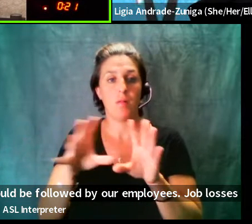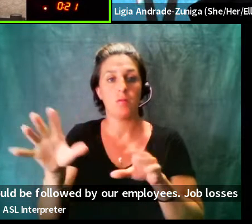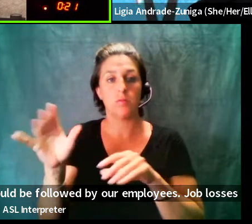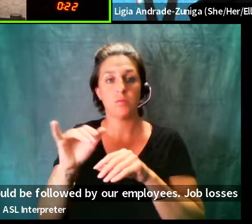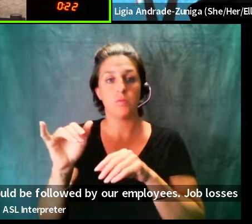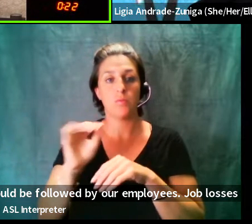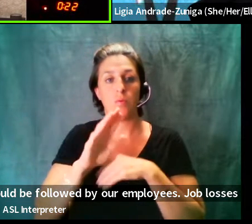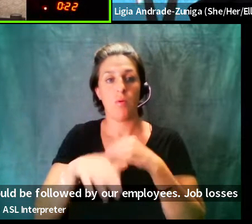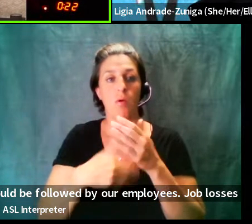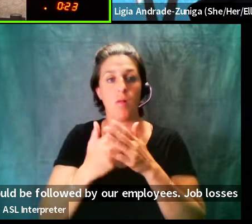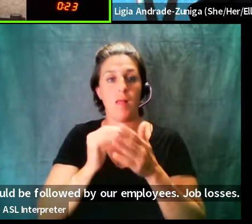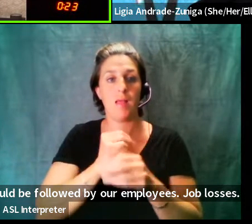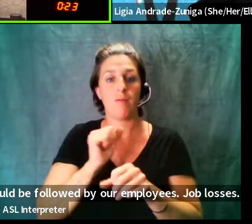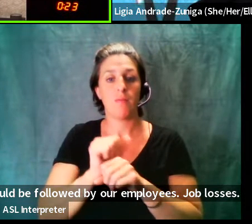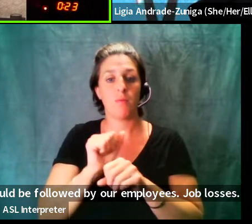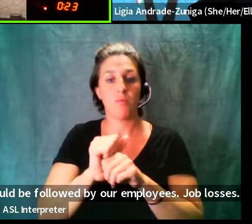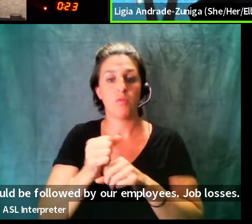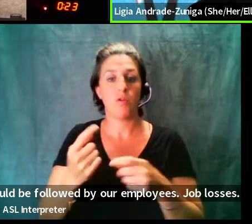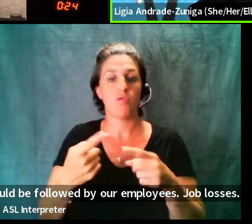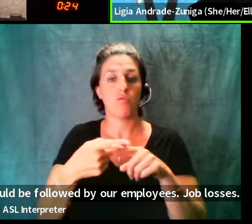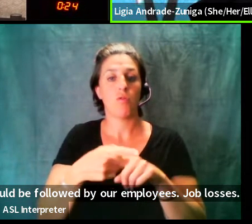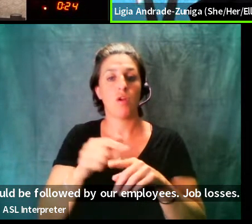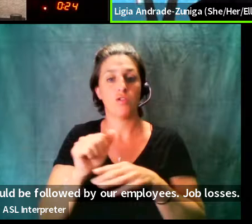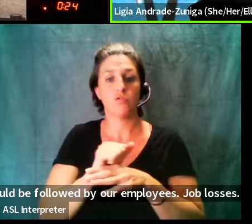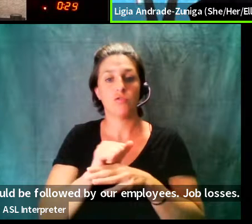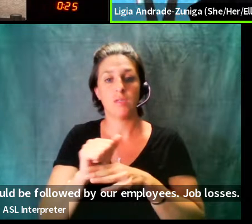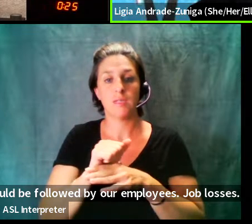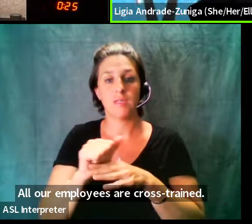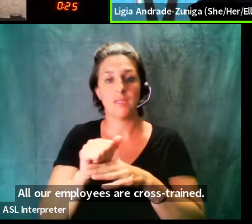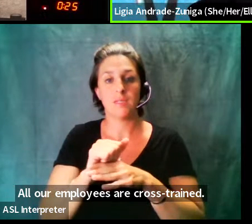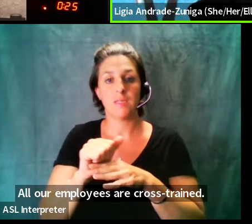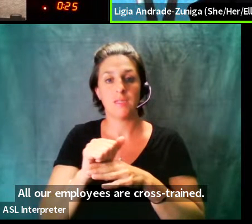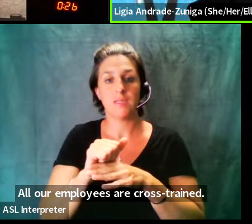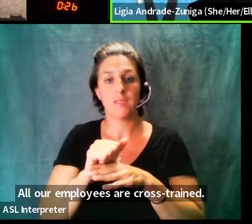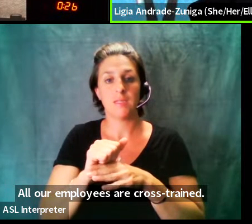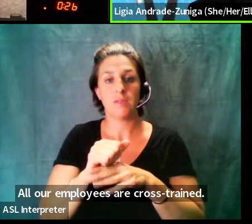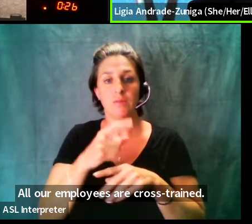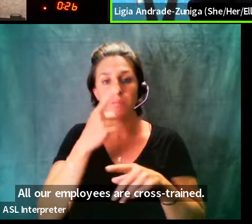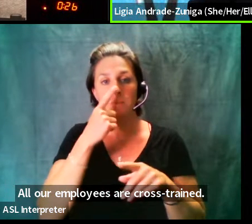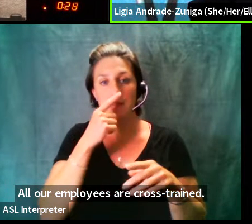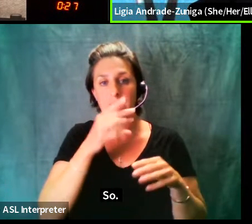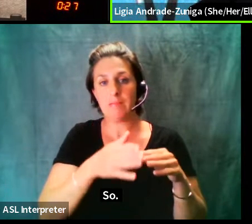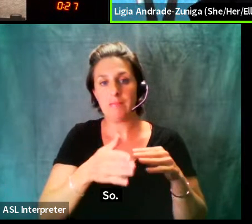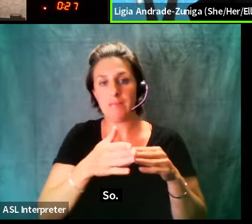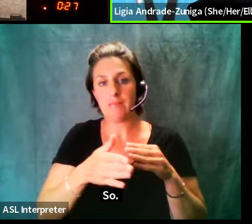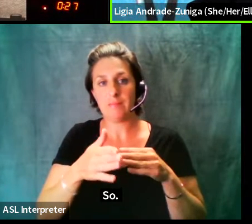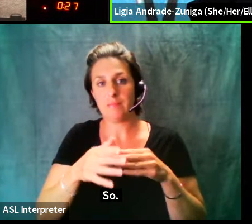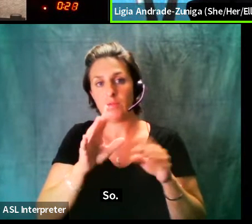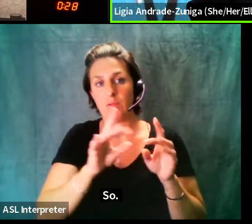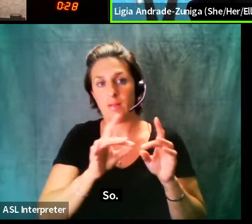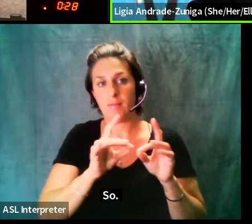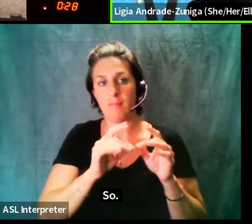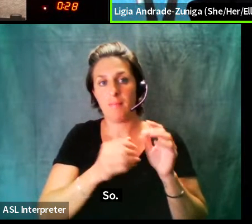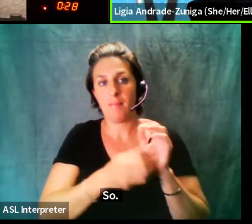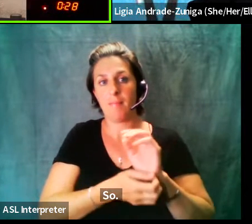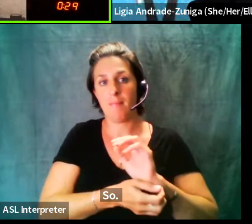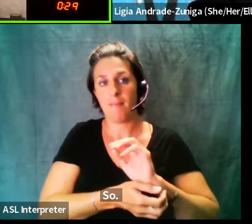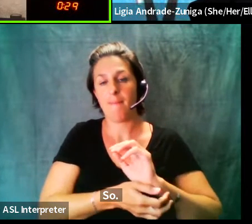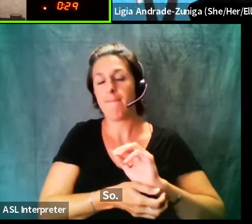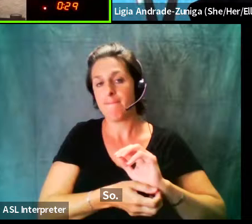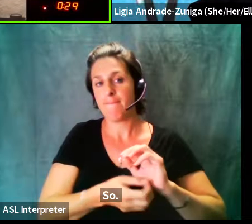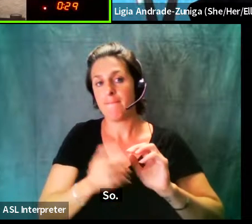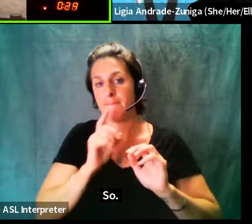All our employees are cross-trained. Mr. Leininger, can you start wrapping up your comment? I'm sorry.